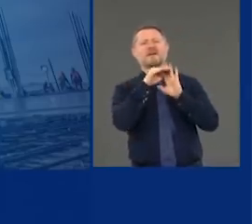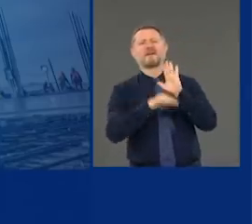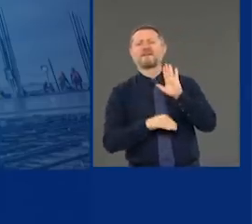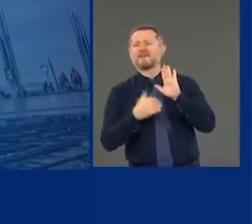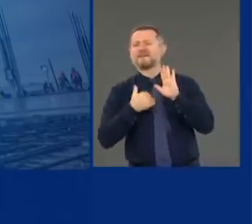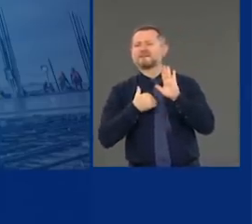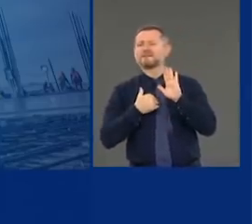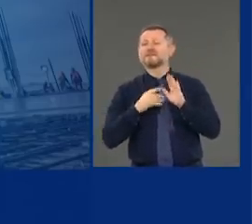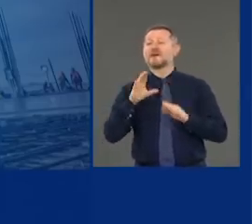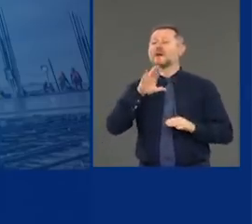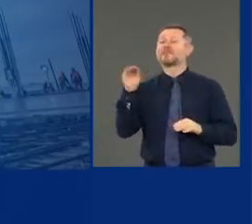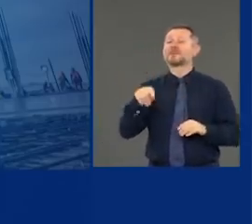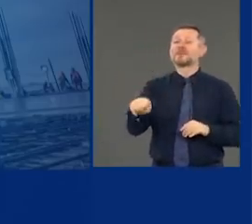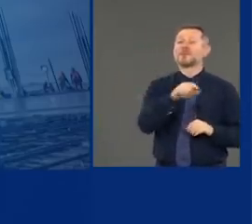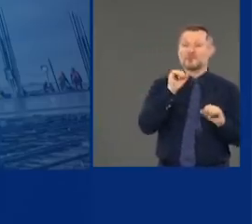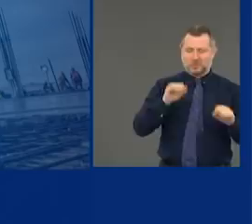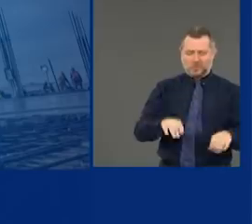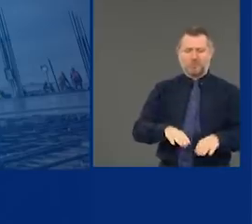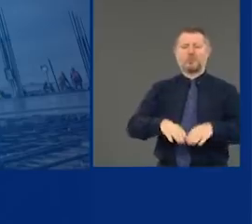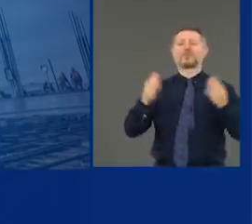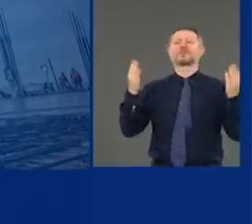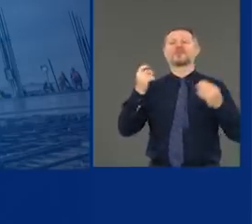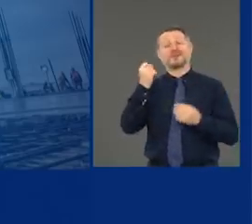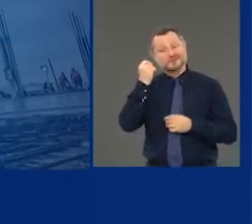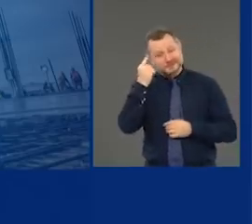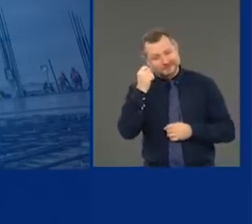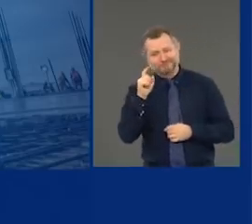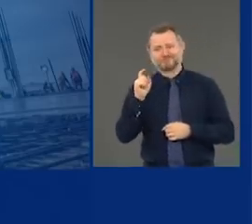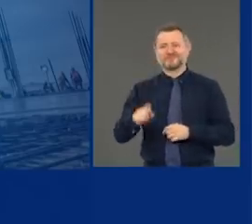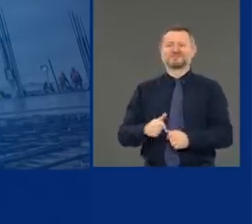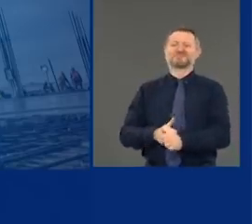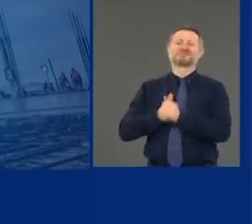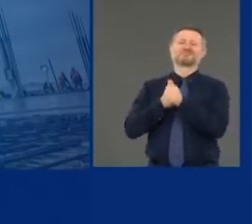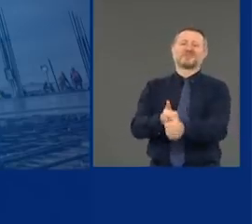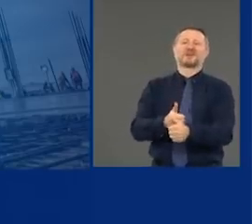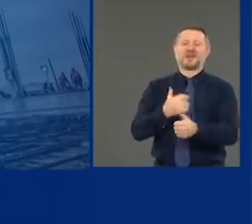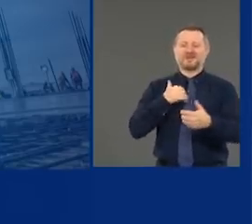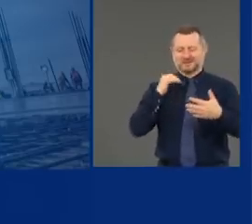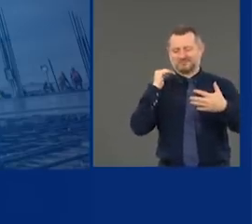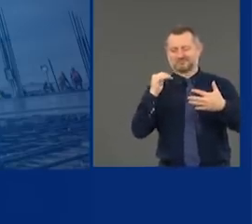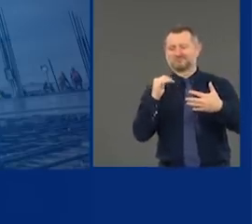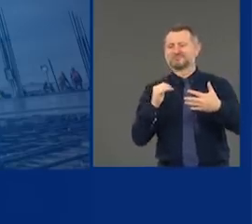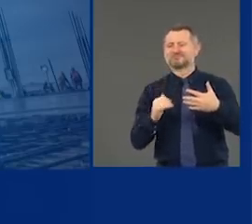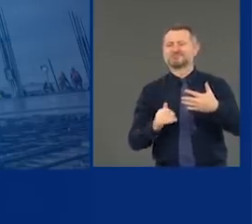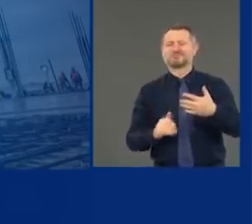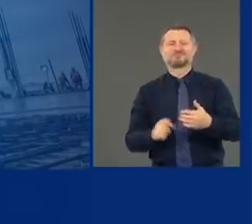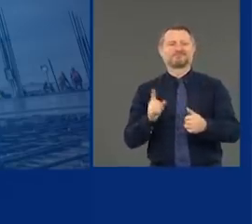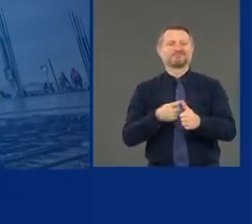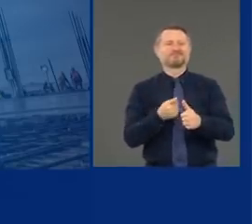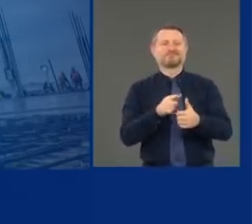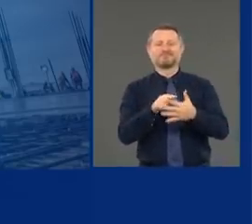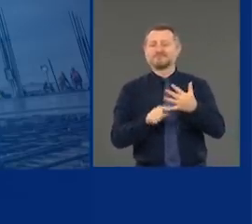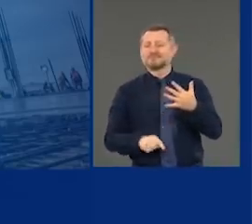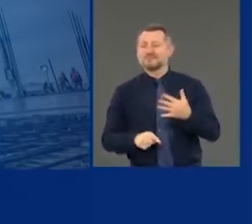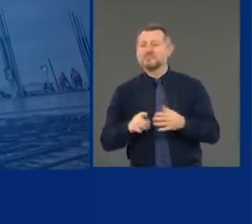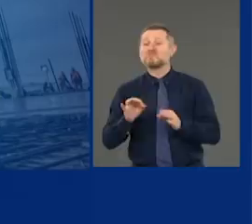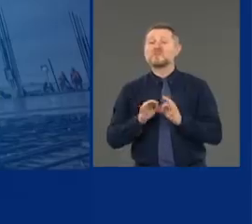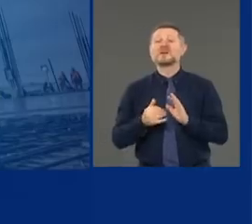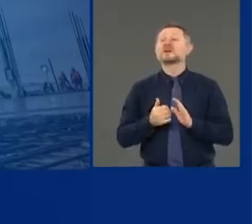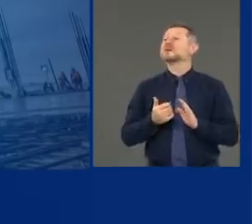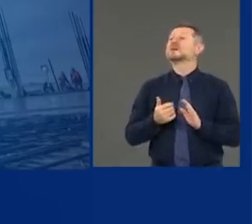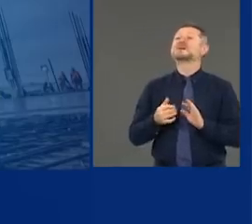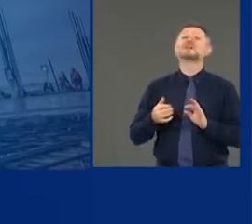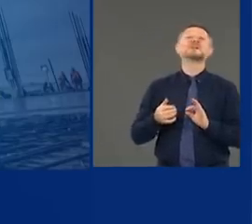companies, businesses can reopen pursuant to specific guidelines. This is not